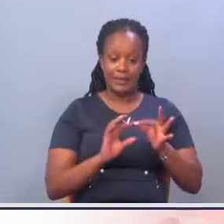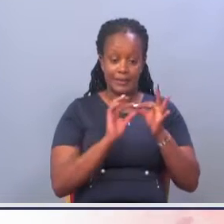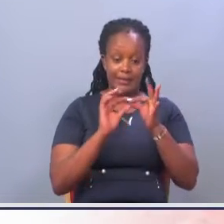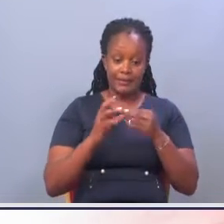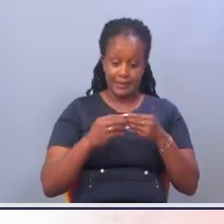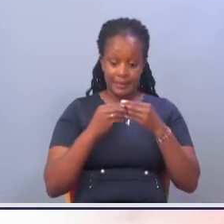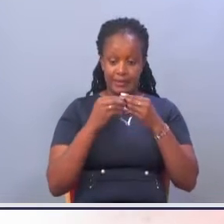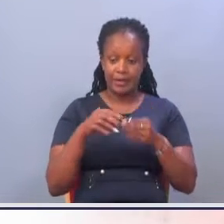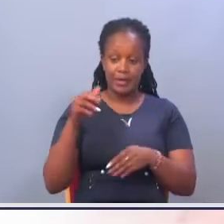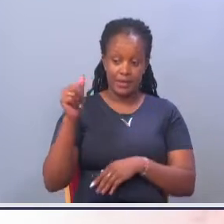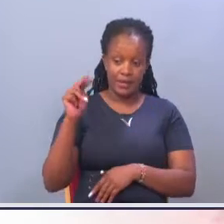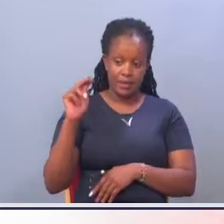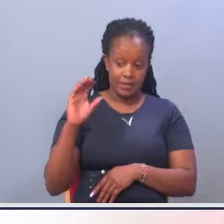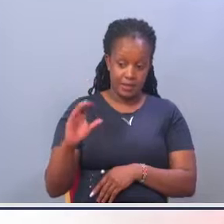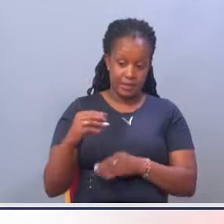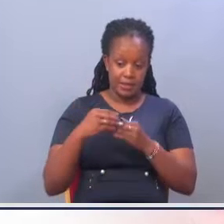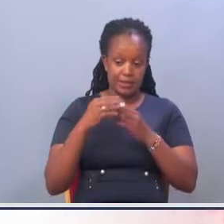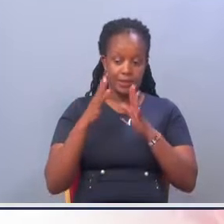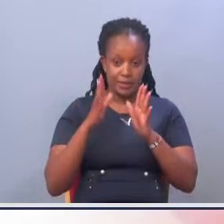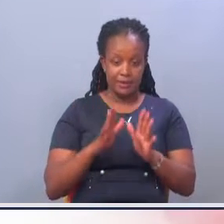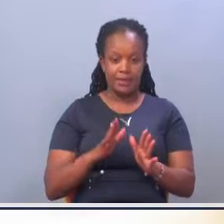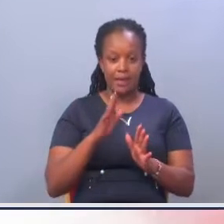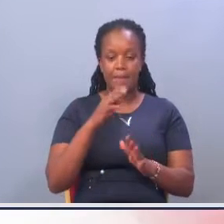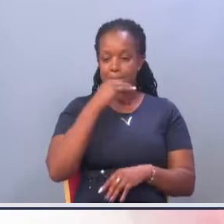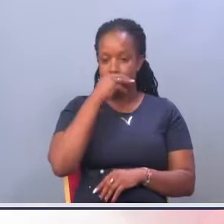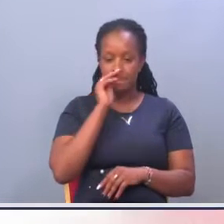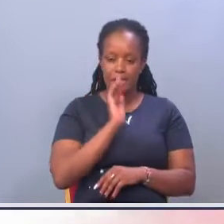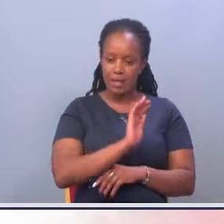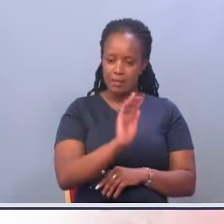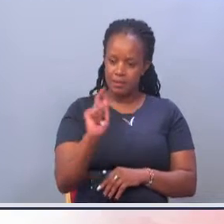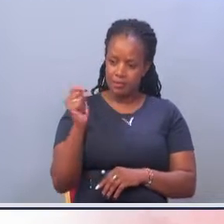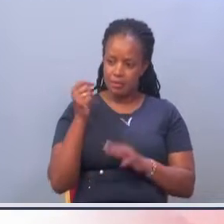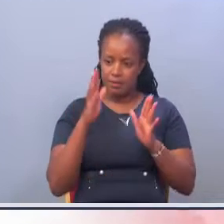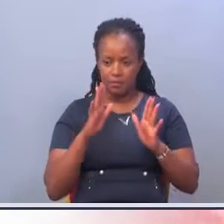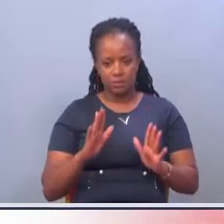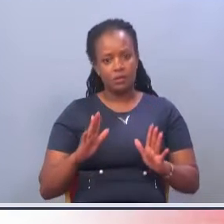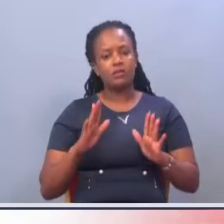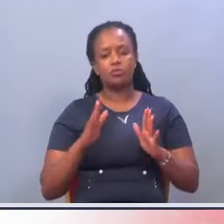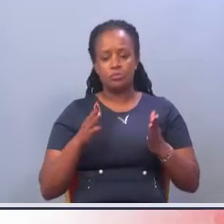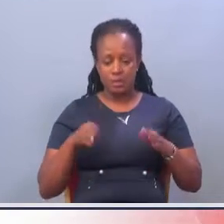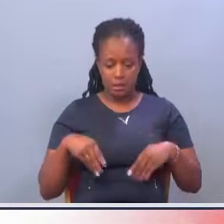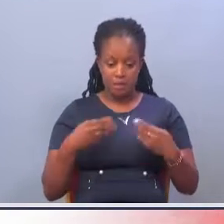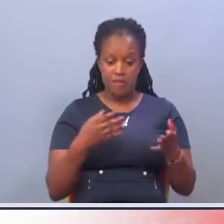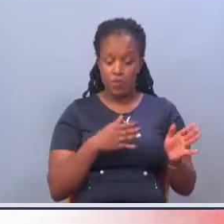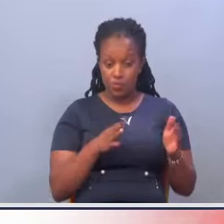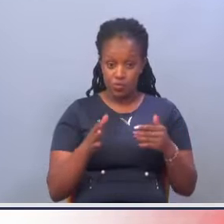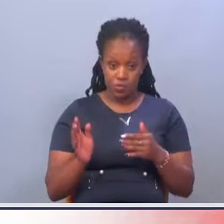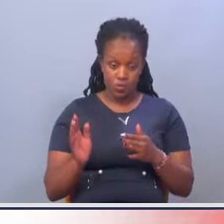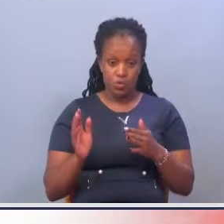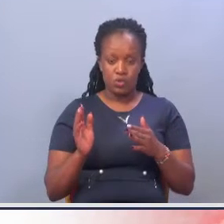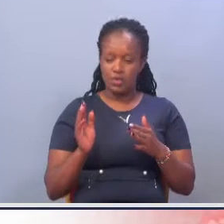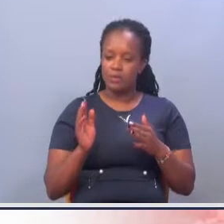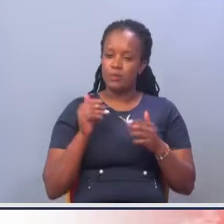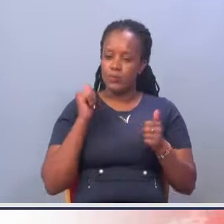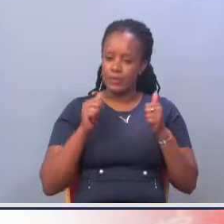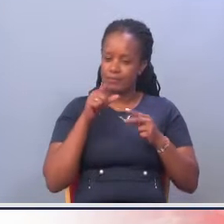leader Musalia Mudavadi, the leaders say Kenyans should be given an opportunity to choose a leader of their choice and not one imposed by individuals.